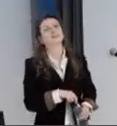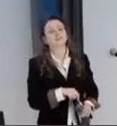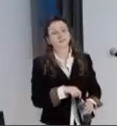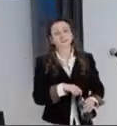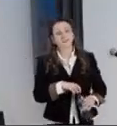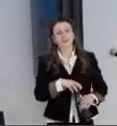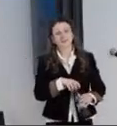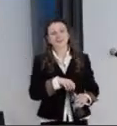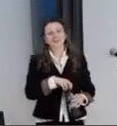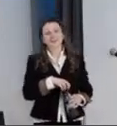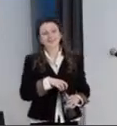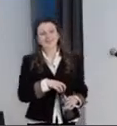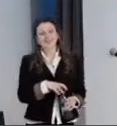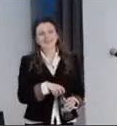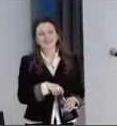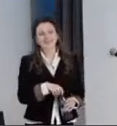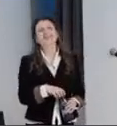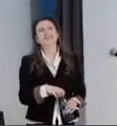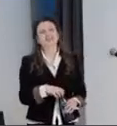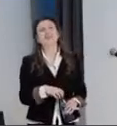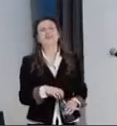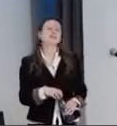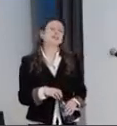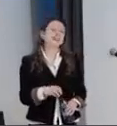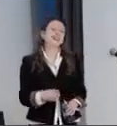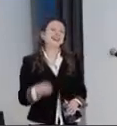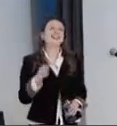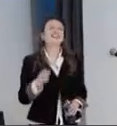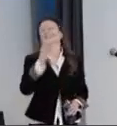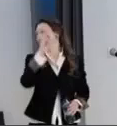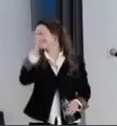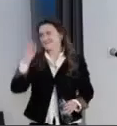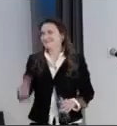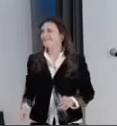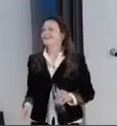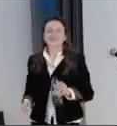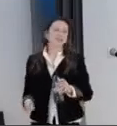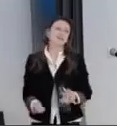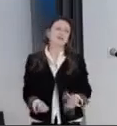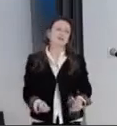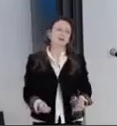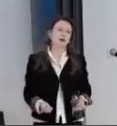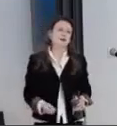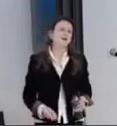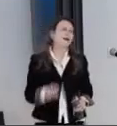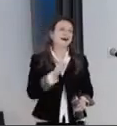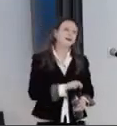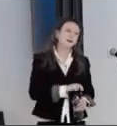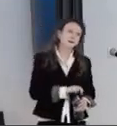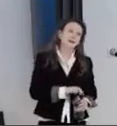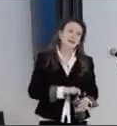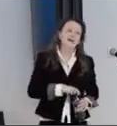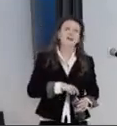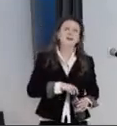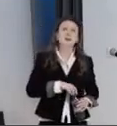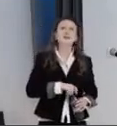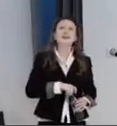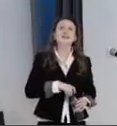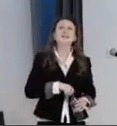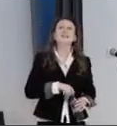That's a That's a very good question. I don't know the